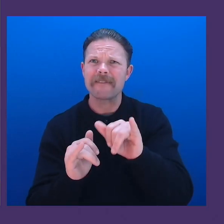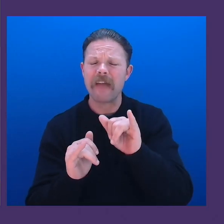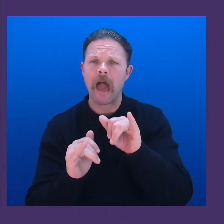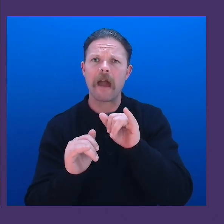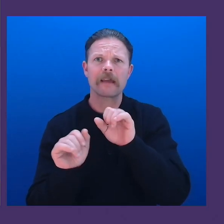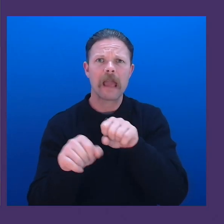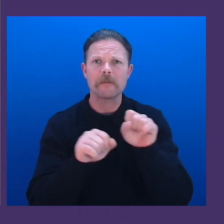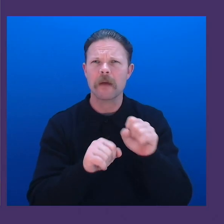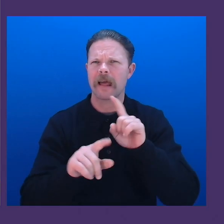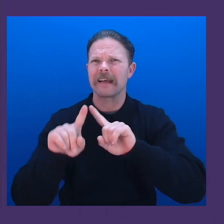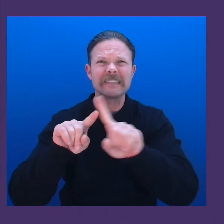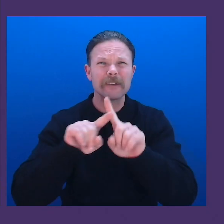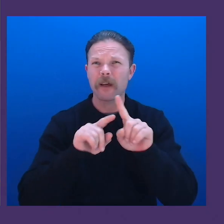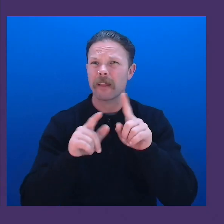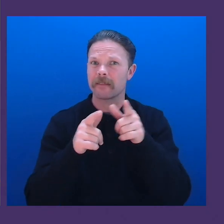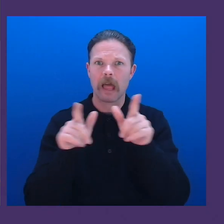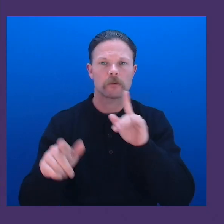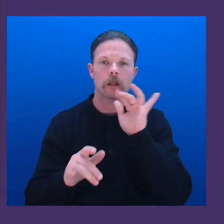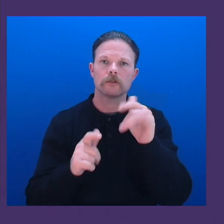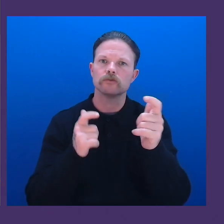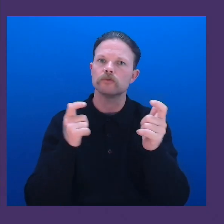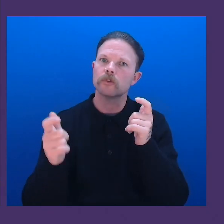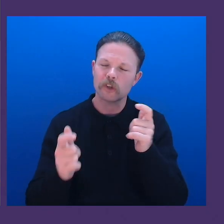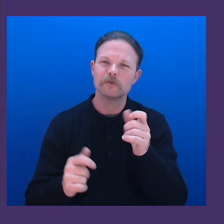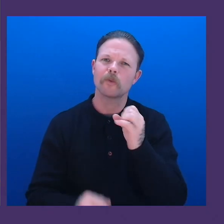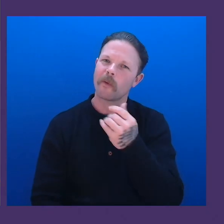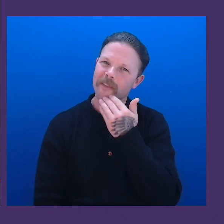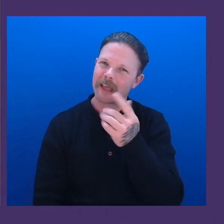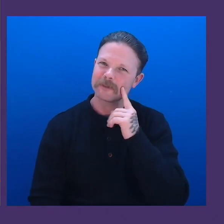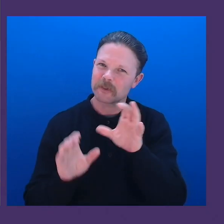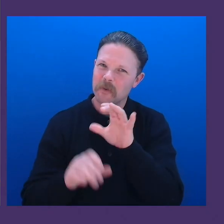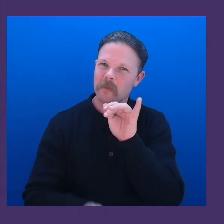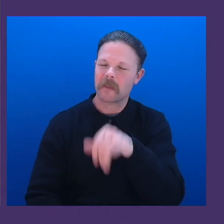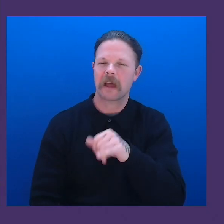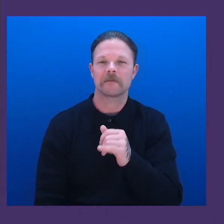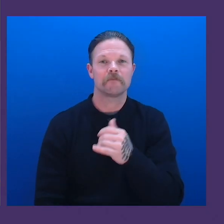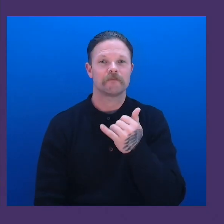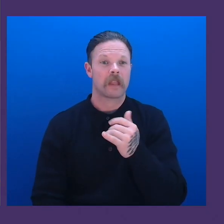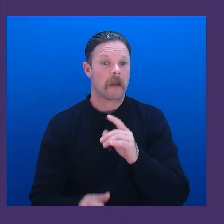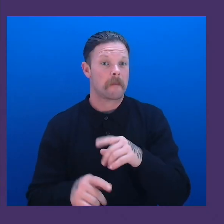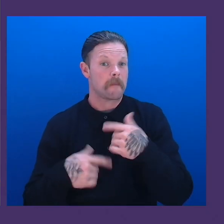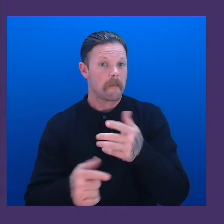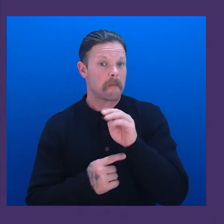is huge. So thanks for doing that. Mayo, what about you?